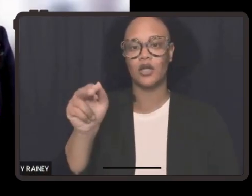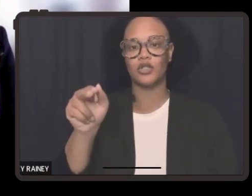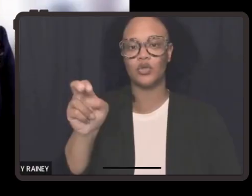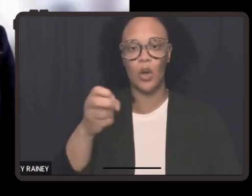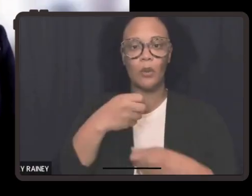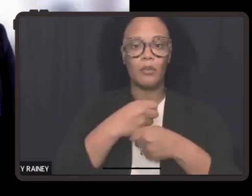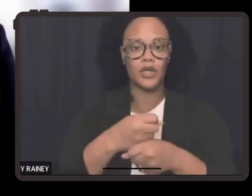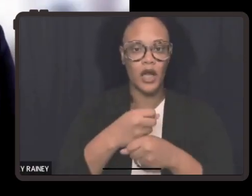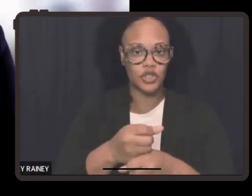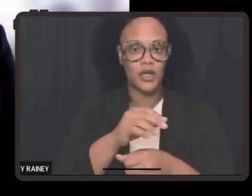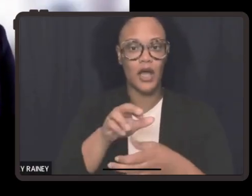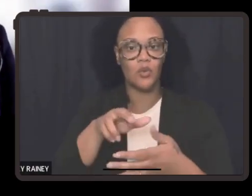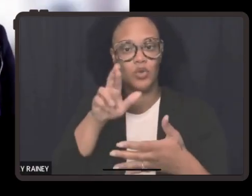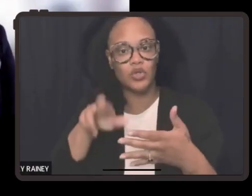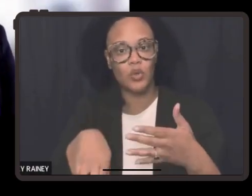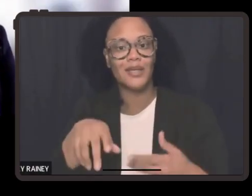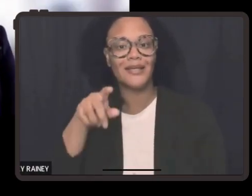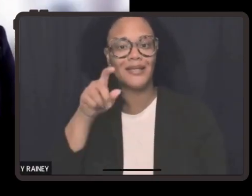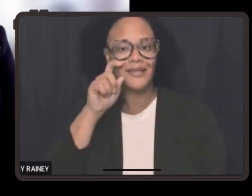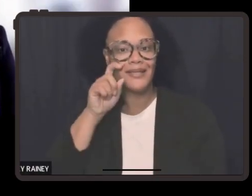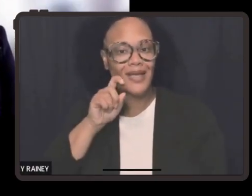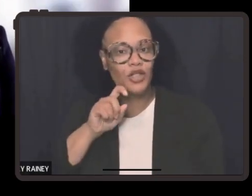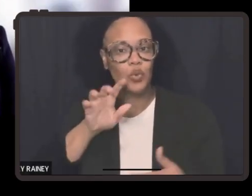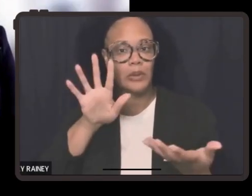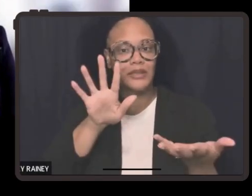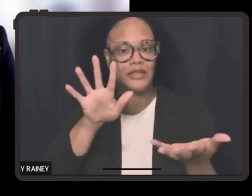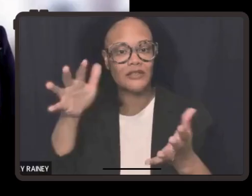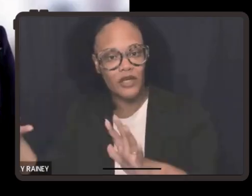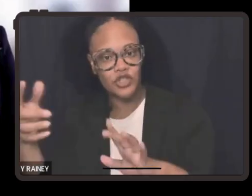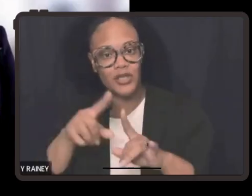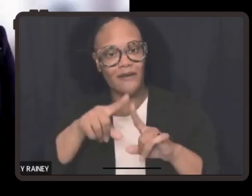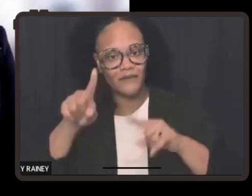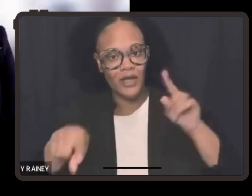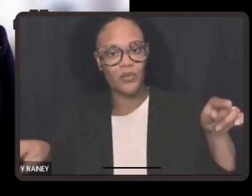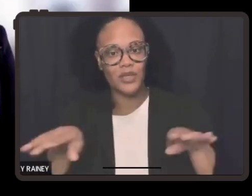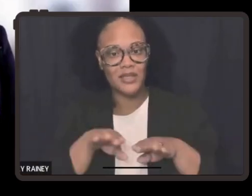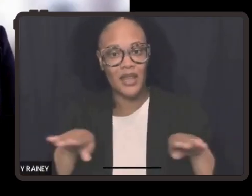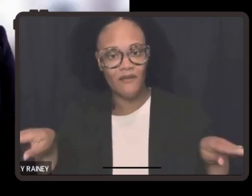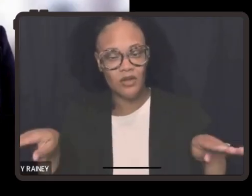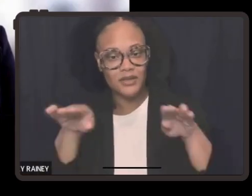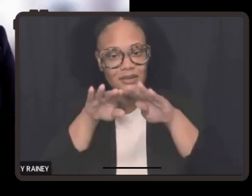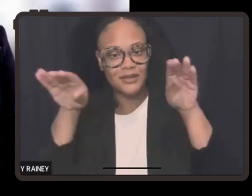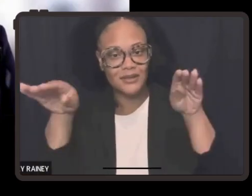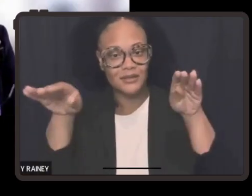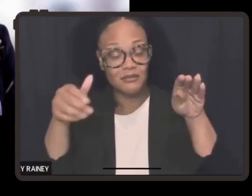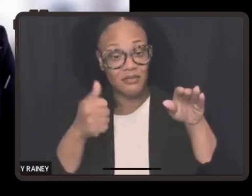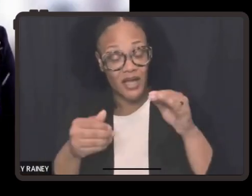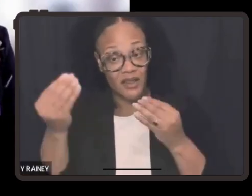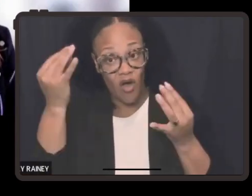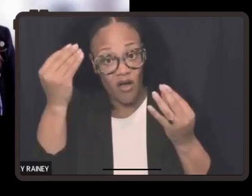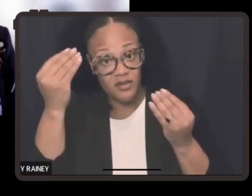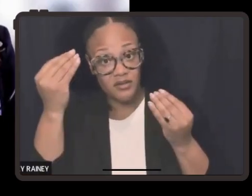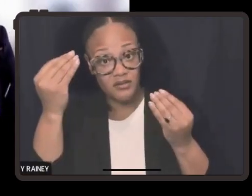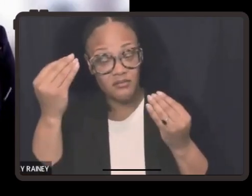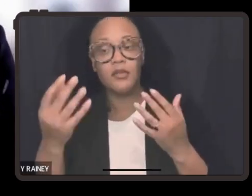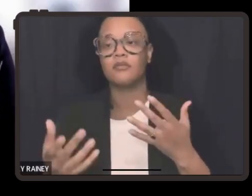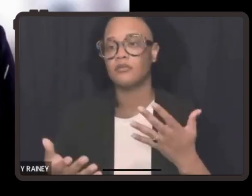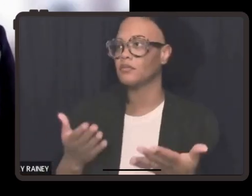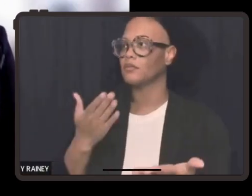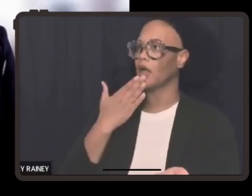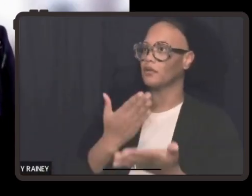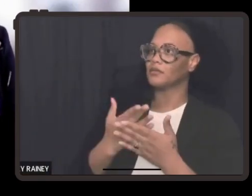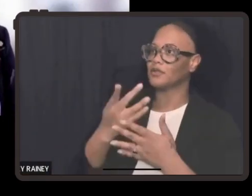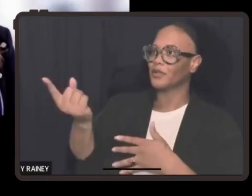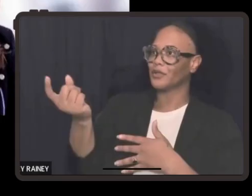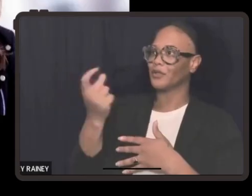this? Well, that's a very good question. I hadn't thought about that. That's a very good question. I might suggest